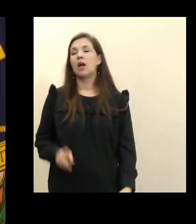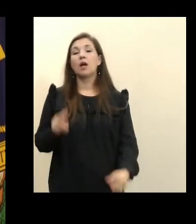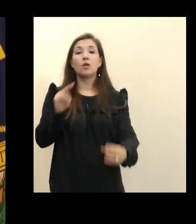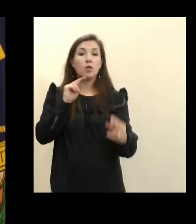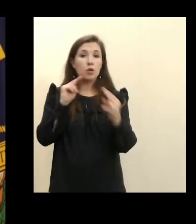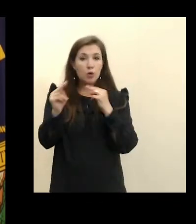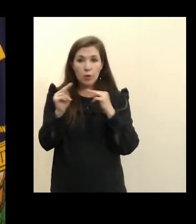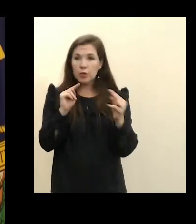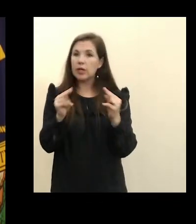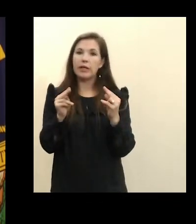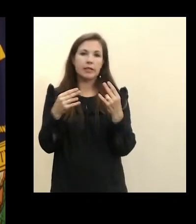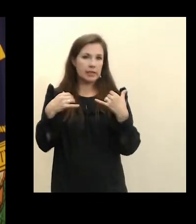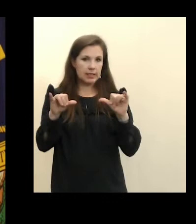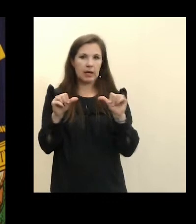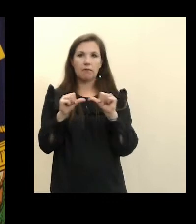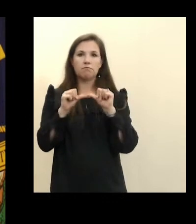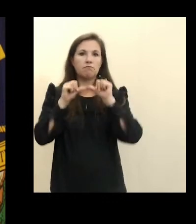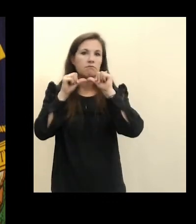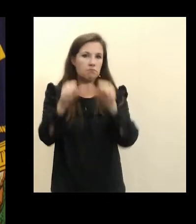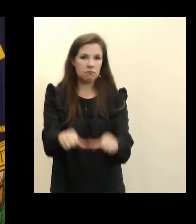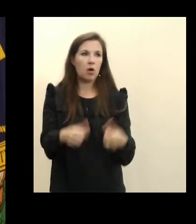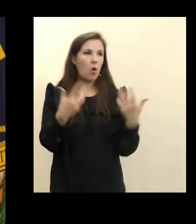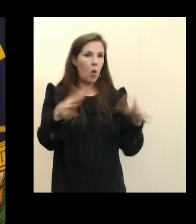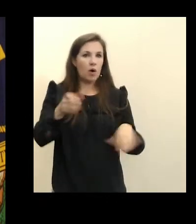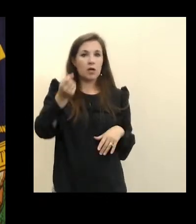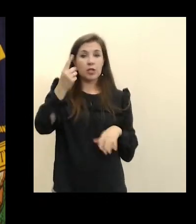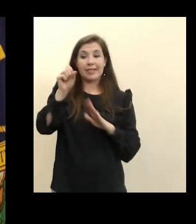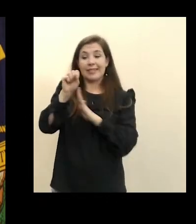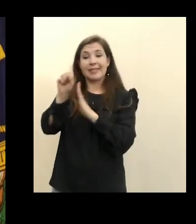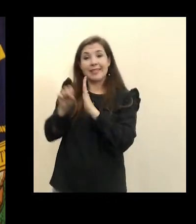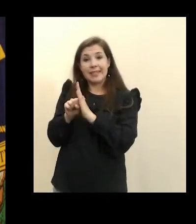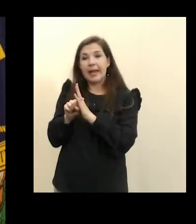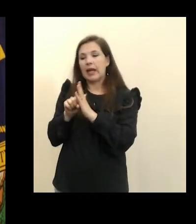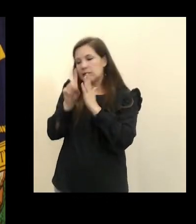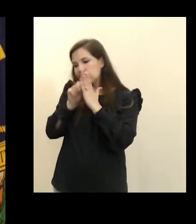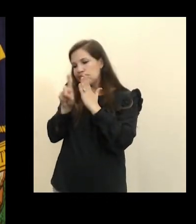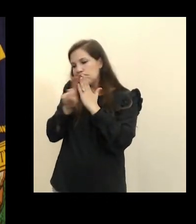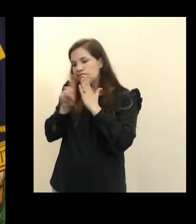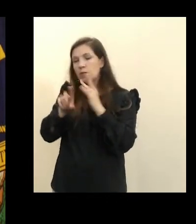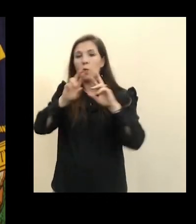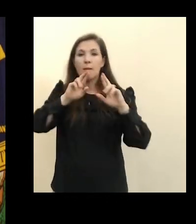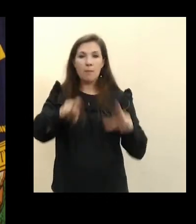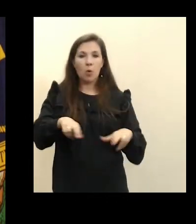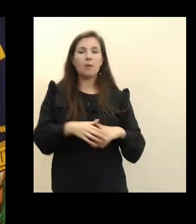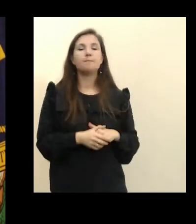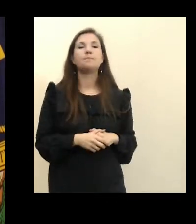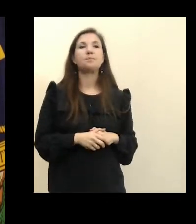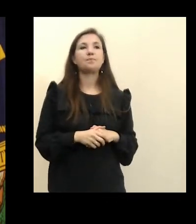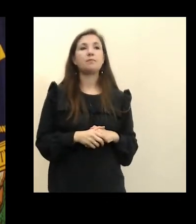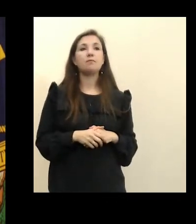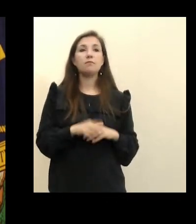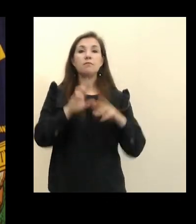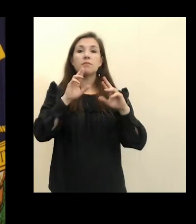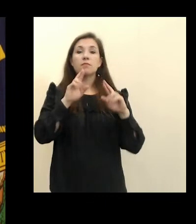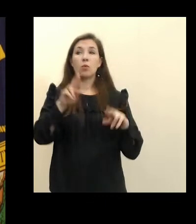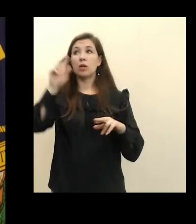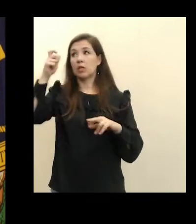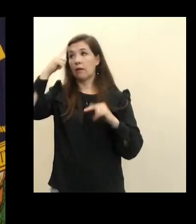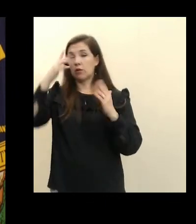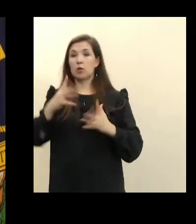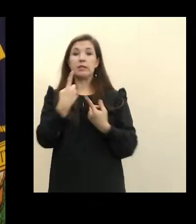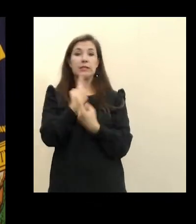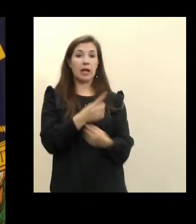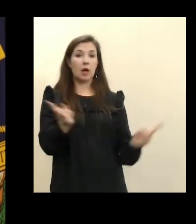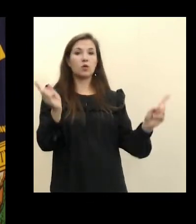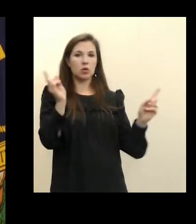Negotiations are ongoing, but I think everyone understands the state is completing its report. It's an AECOM report. That report, as the governor announced, will be